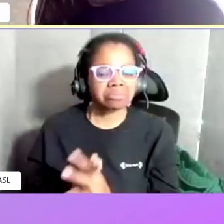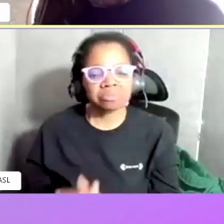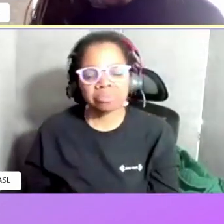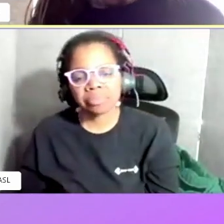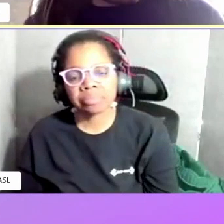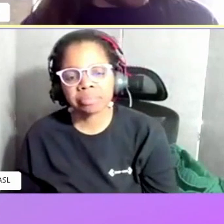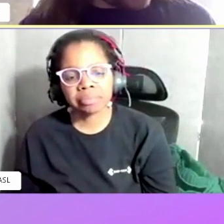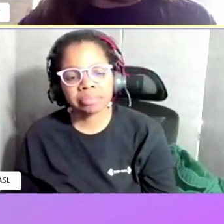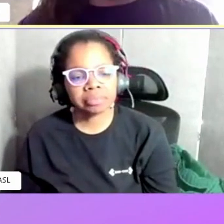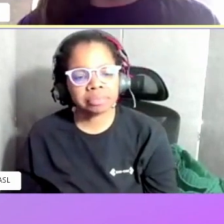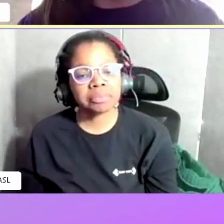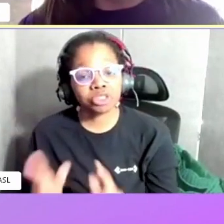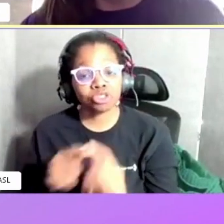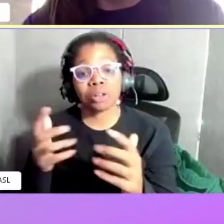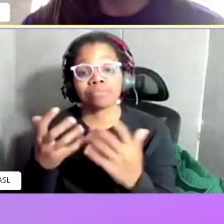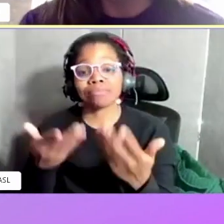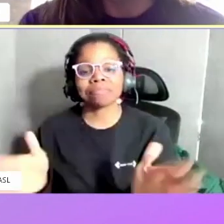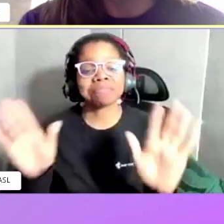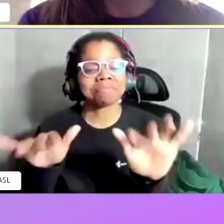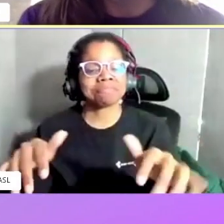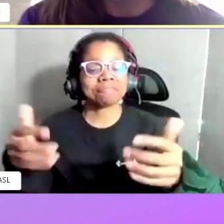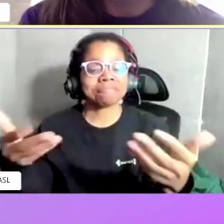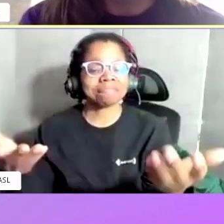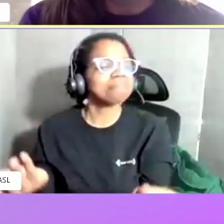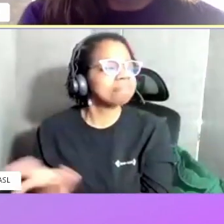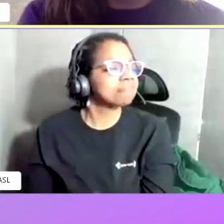from the public.